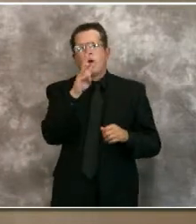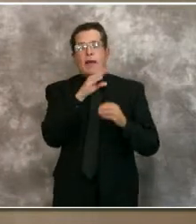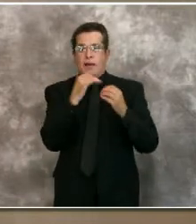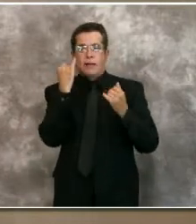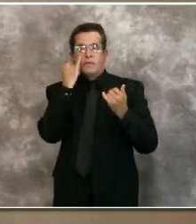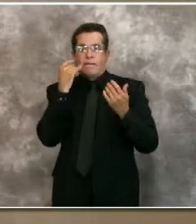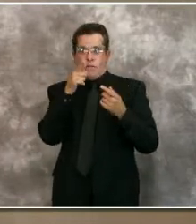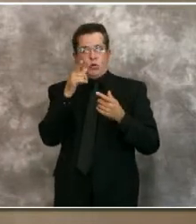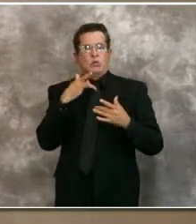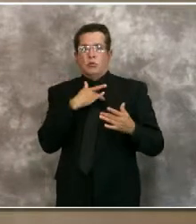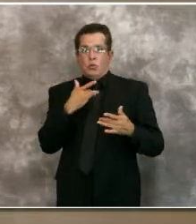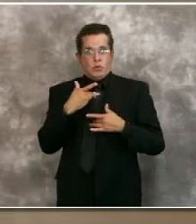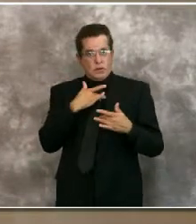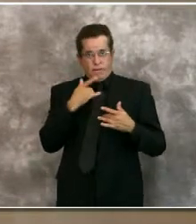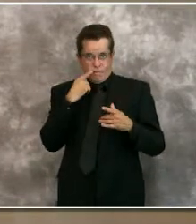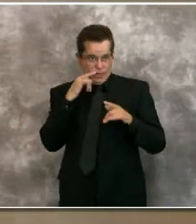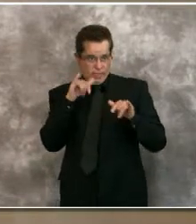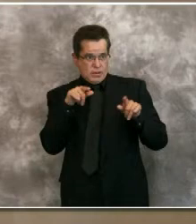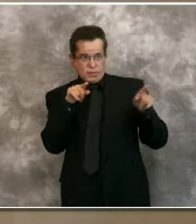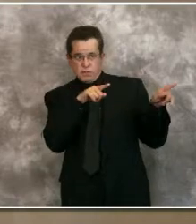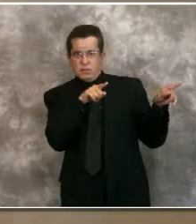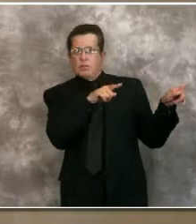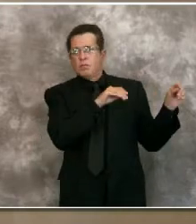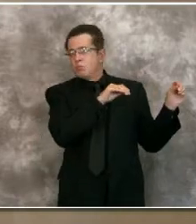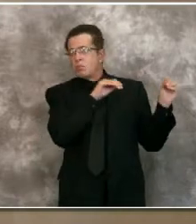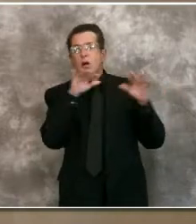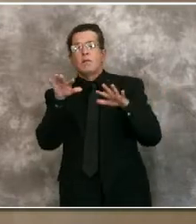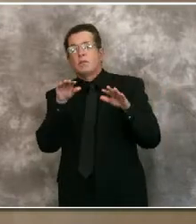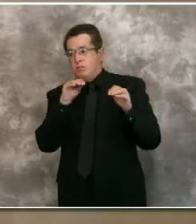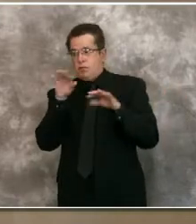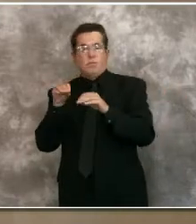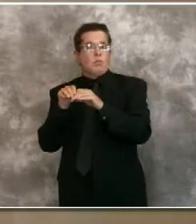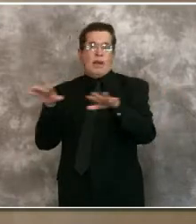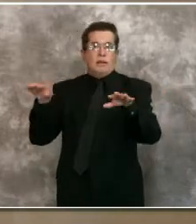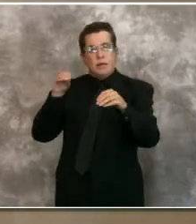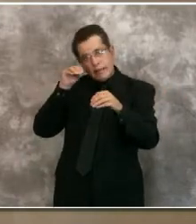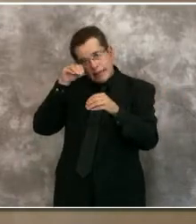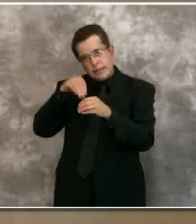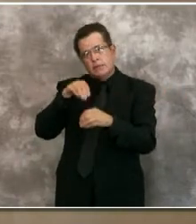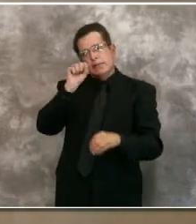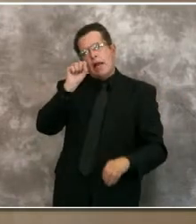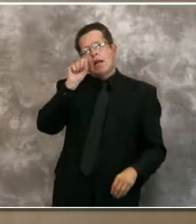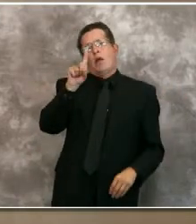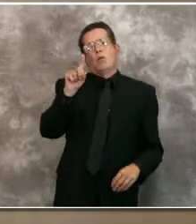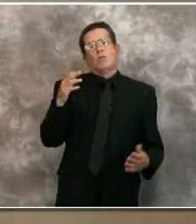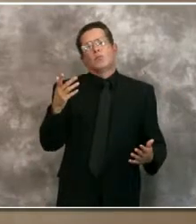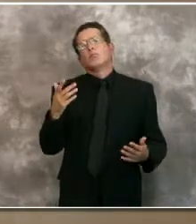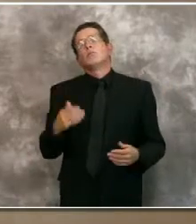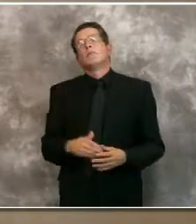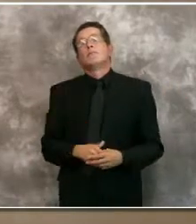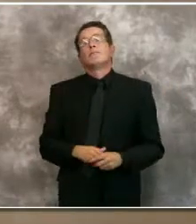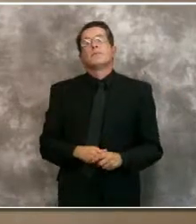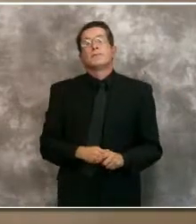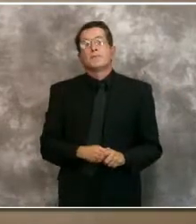about, Tony's coming to San Diego? Okay, Dr. Wooden's going to respond.